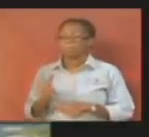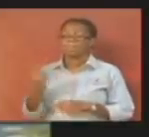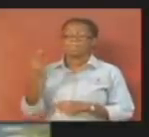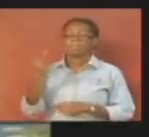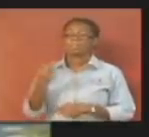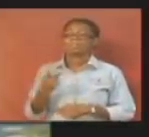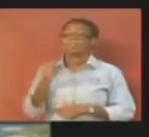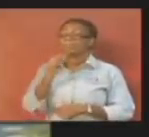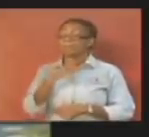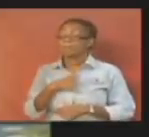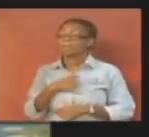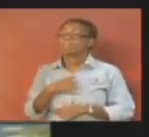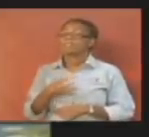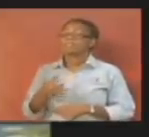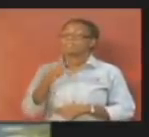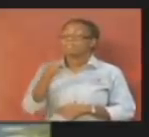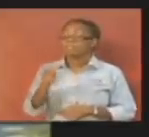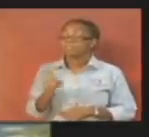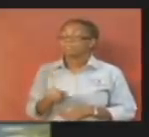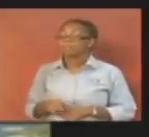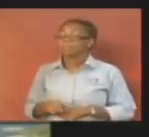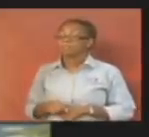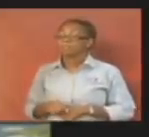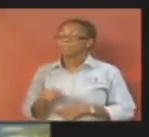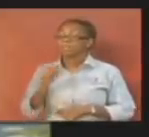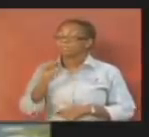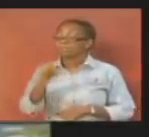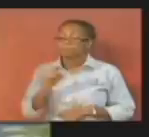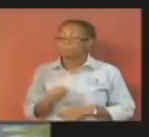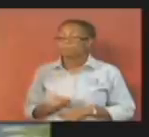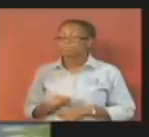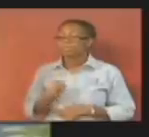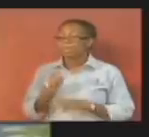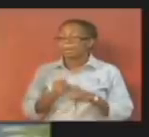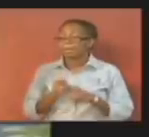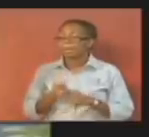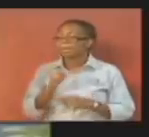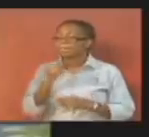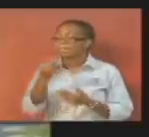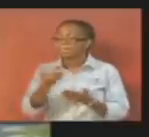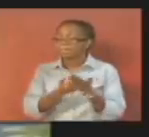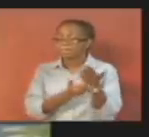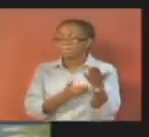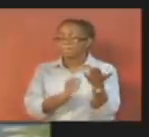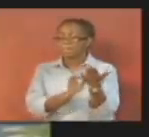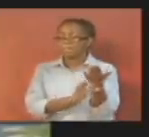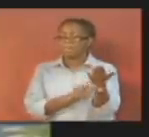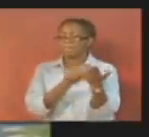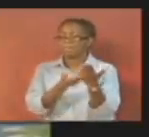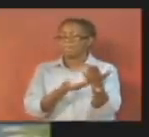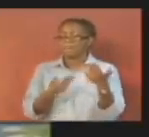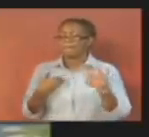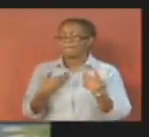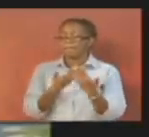return home. She's in a quandary. She doesn't know what to do. How does she address this?